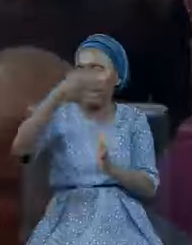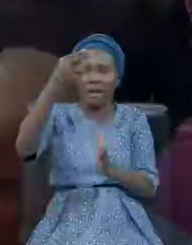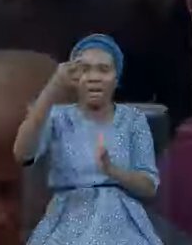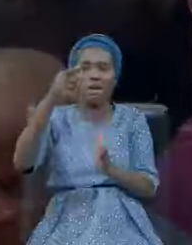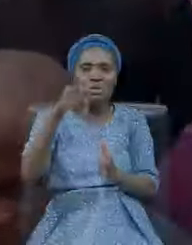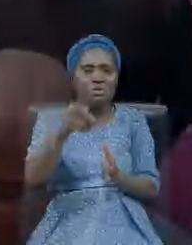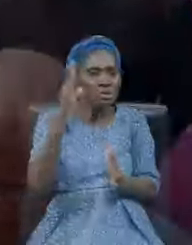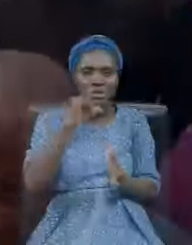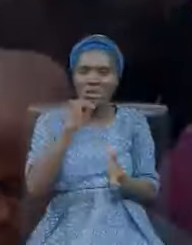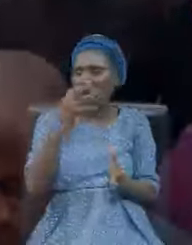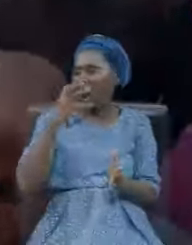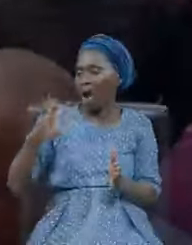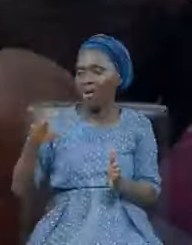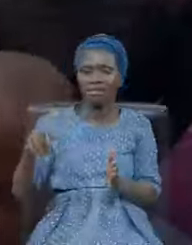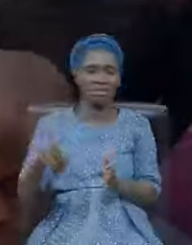no anger,